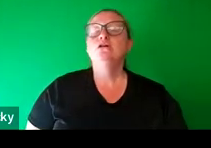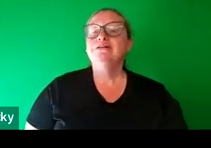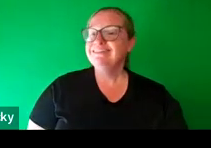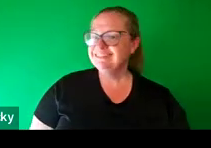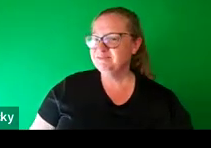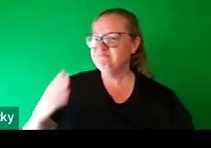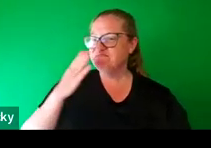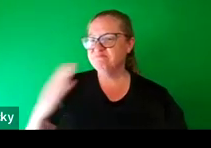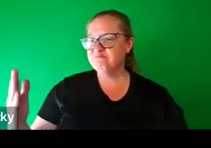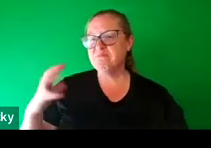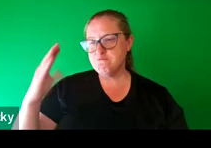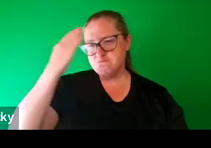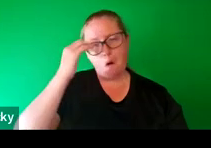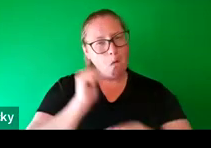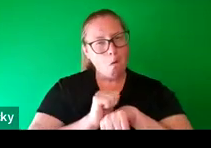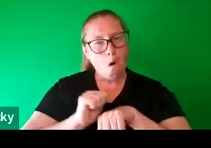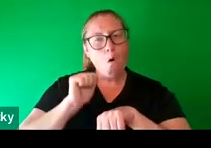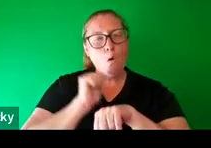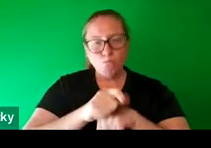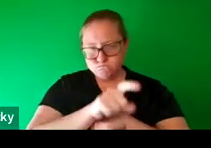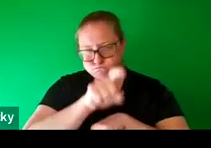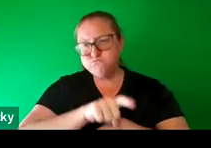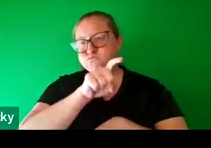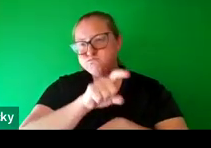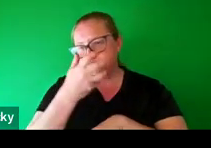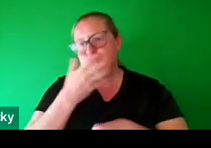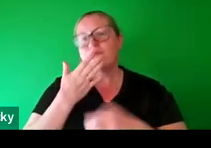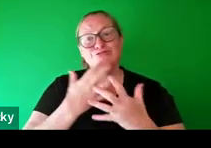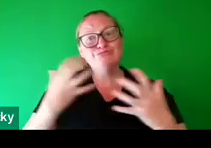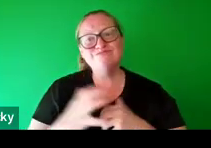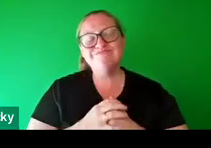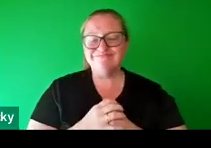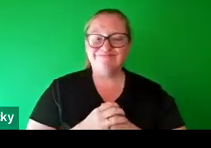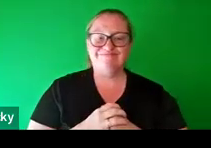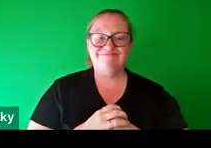Thank you. I know this is a lot of work, so thank you so much for everything you're doing here.